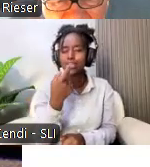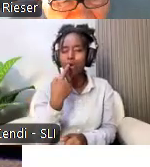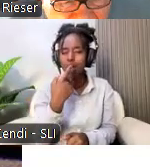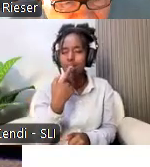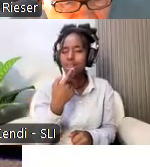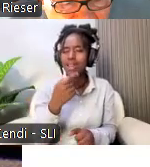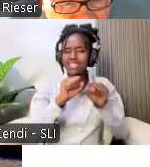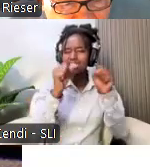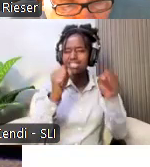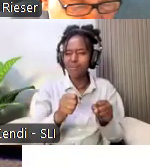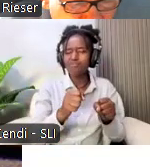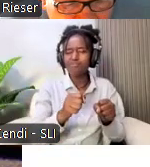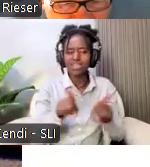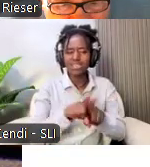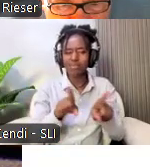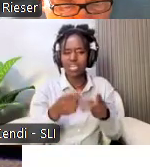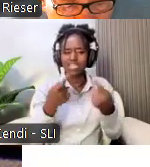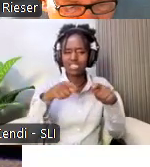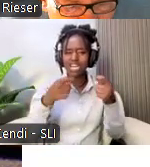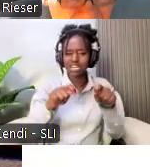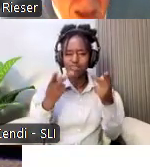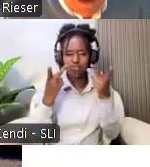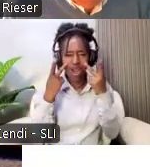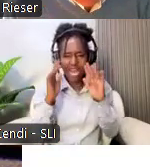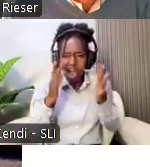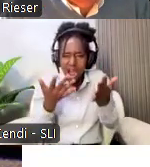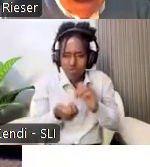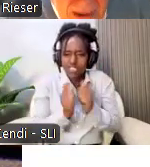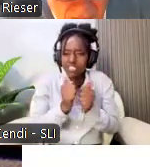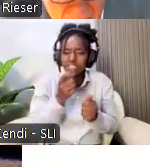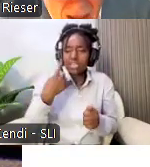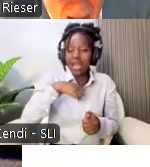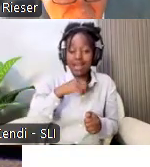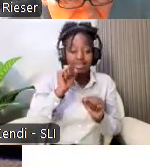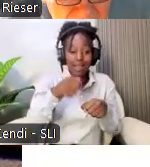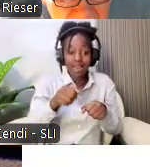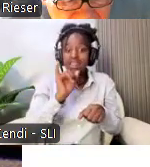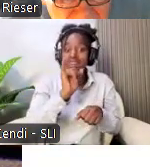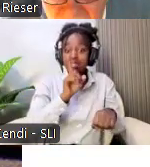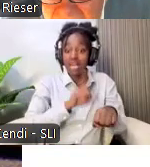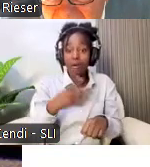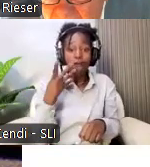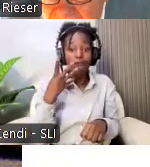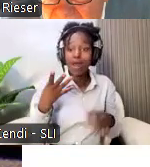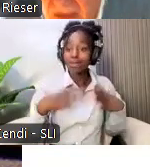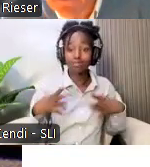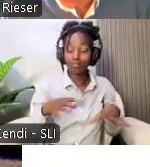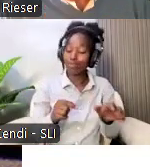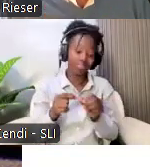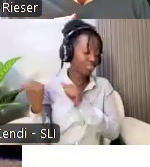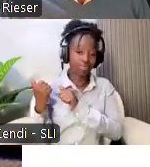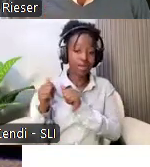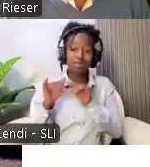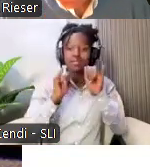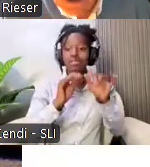So 400 delegates walked out and set up the beginnings of DPI, which met the